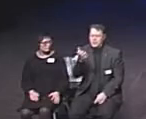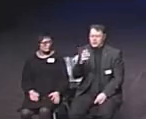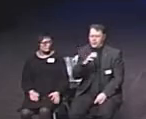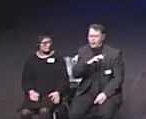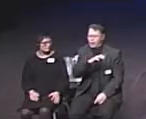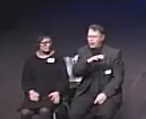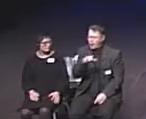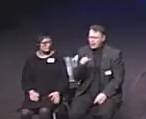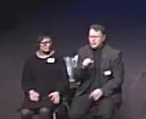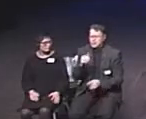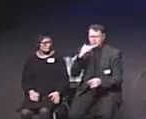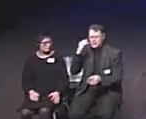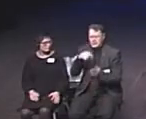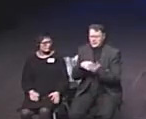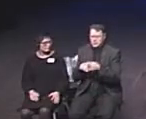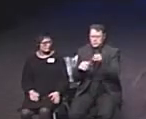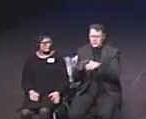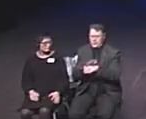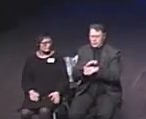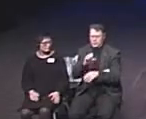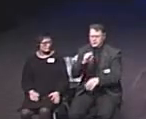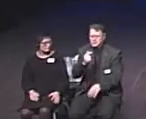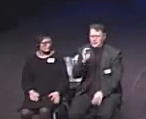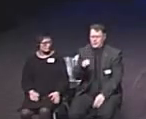the world use the word STEM,